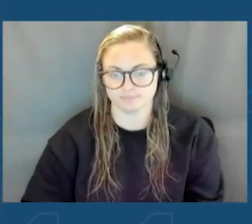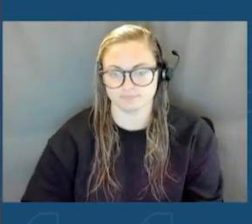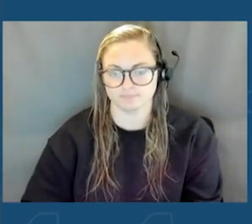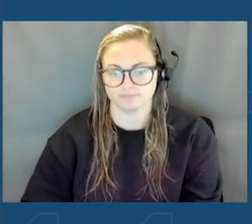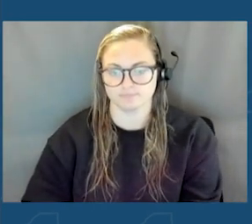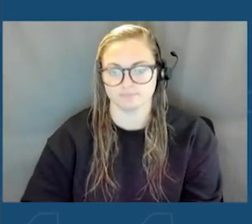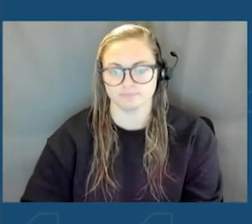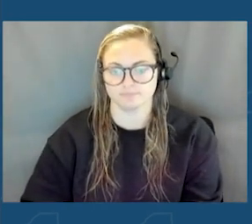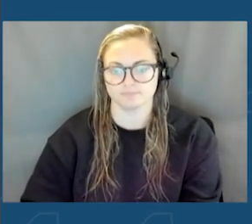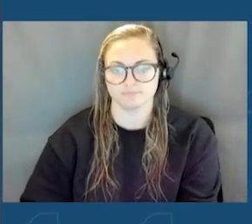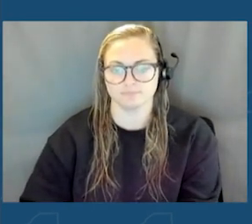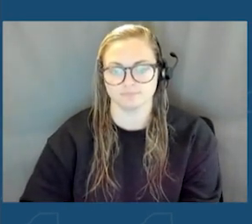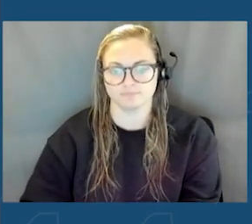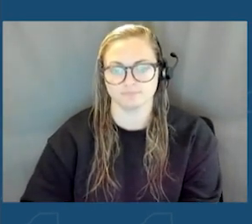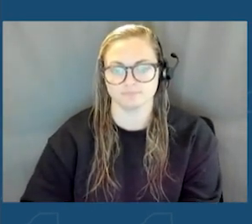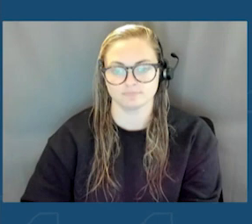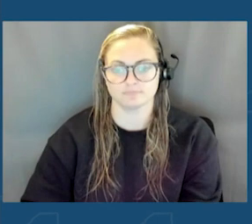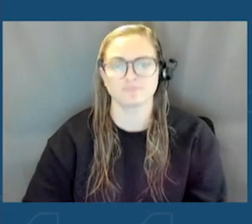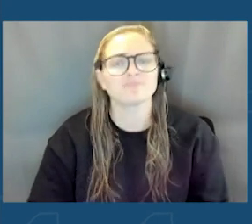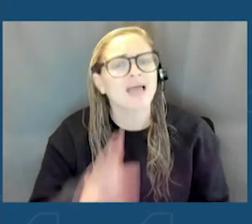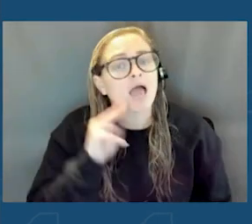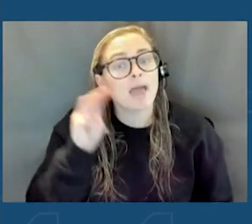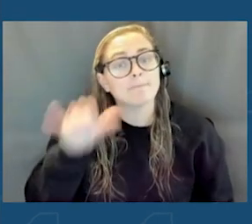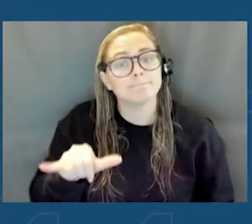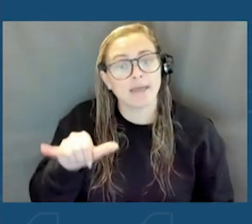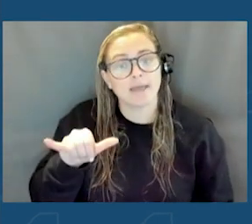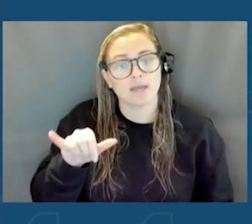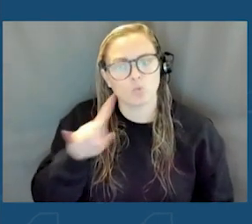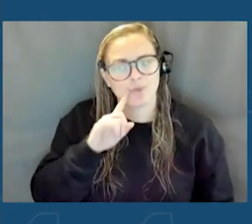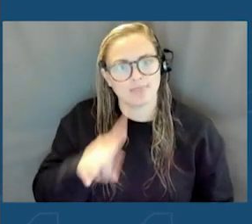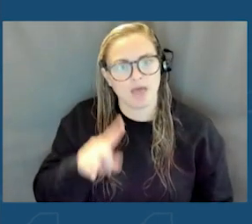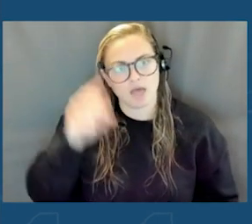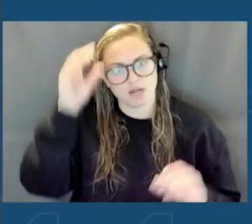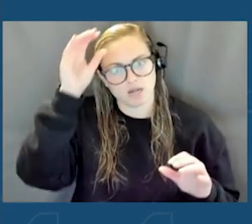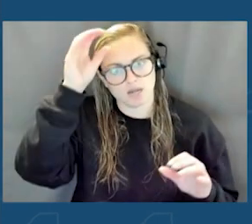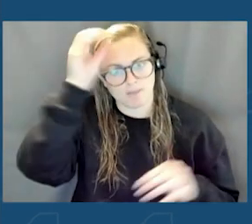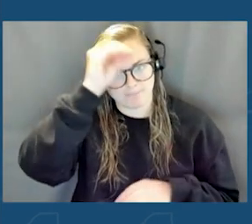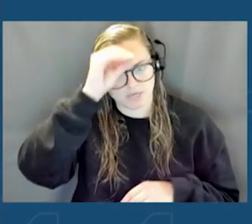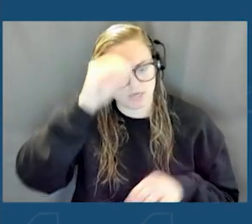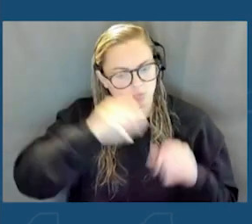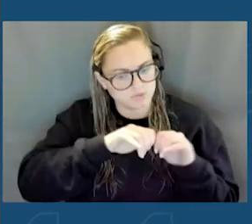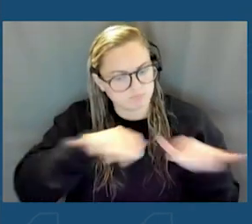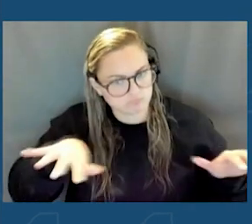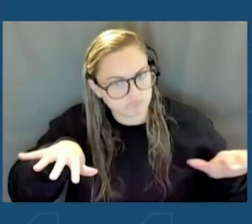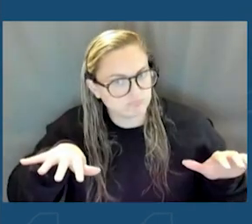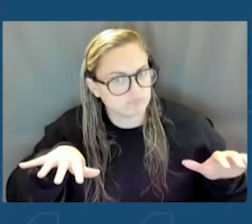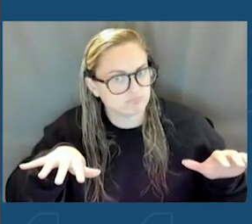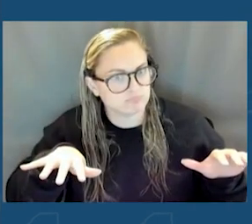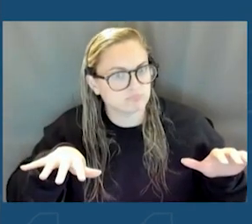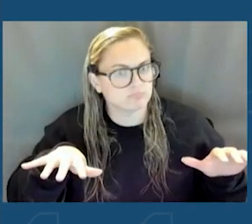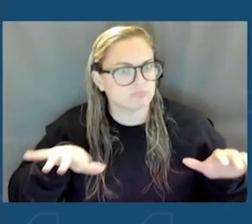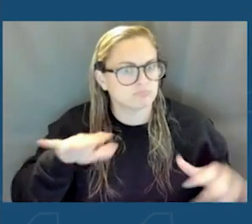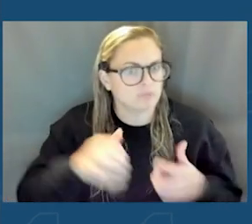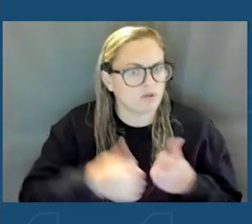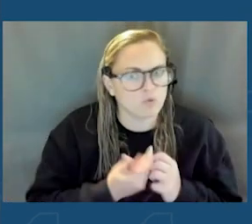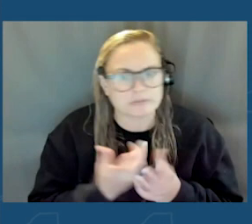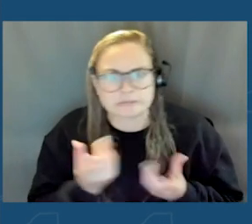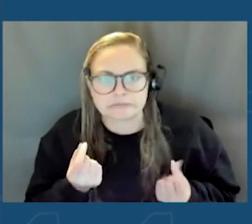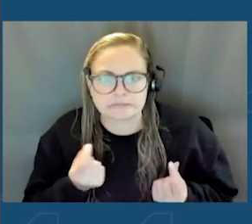And in May, when the Supreme Court opinion was leaked, and many were busy wringing their hands, what are we going to